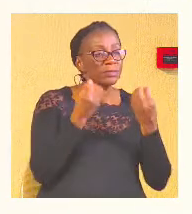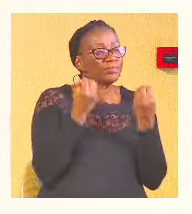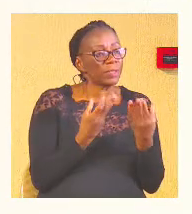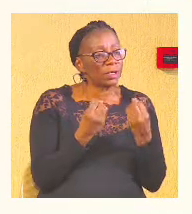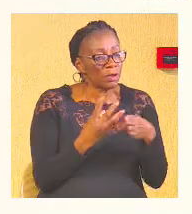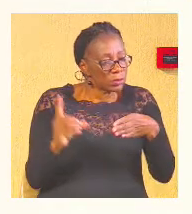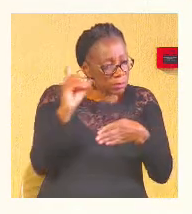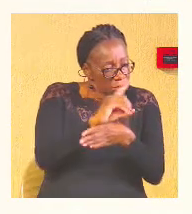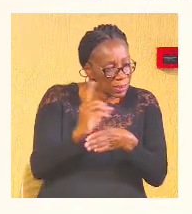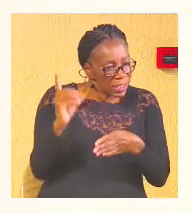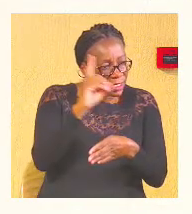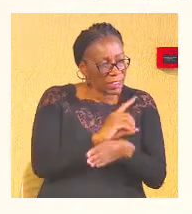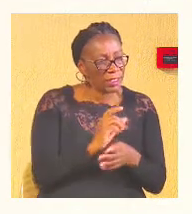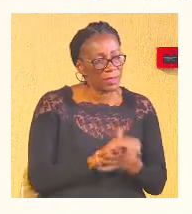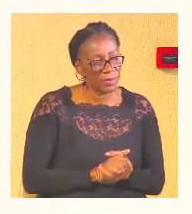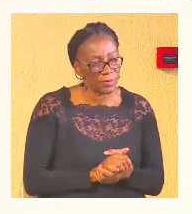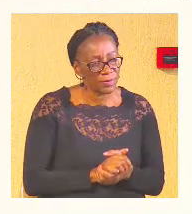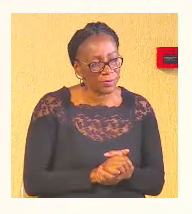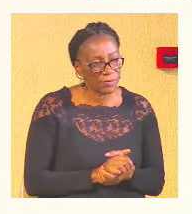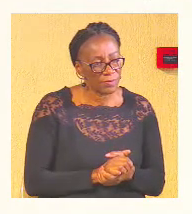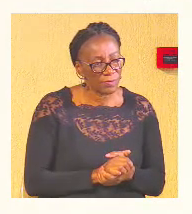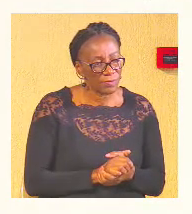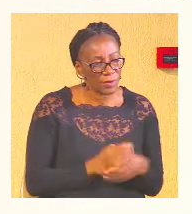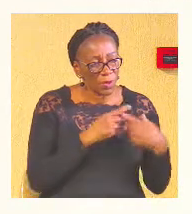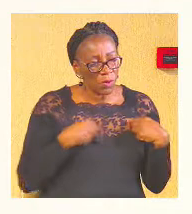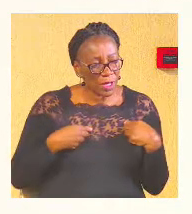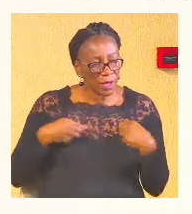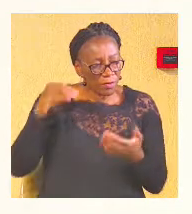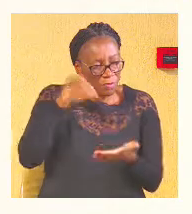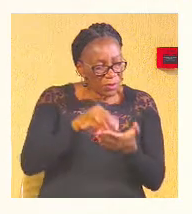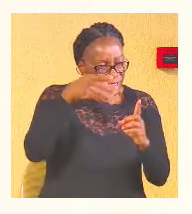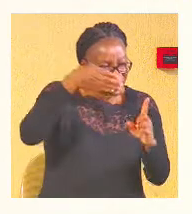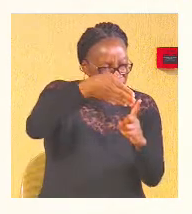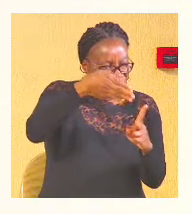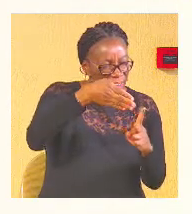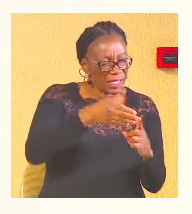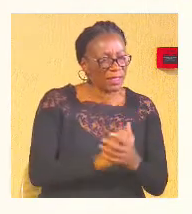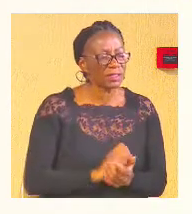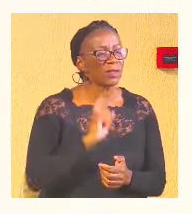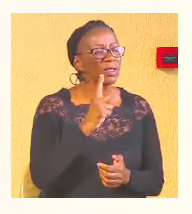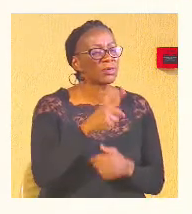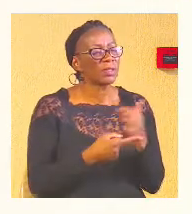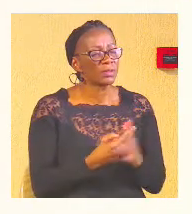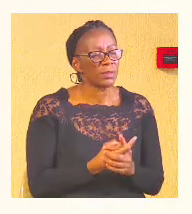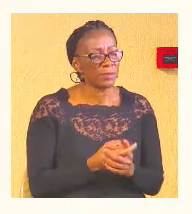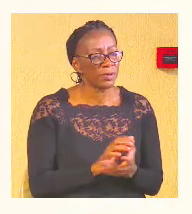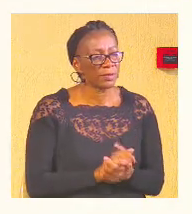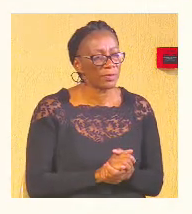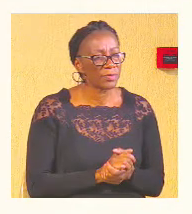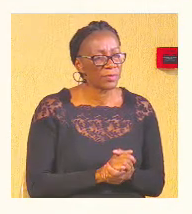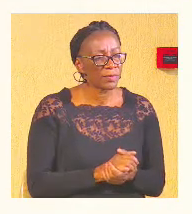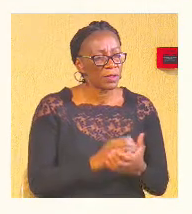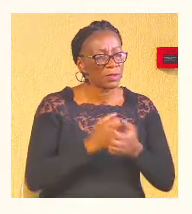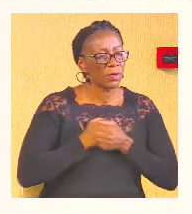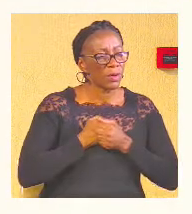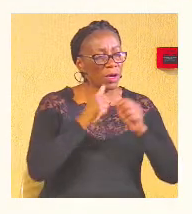target going forward over the state of emergency period. So that is what is happening, and our health professionals are